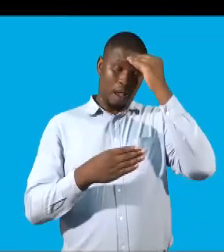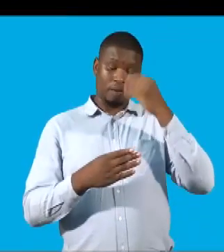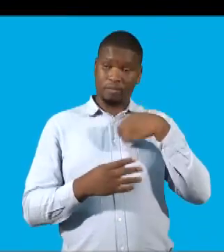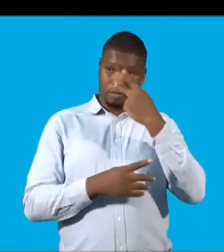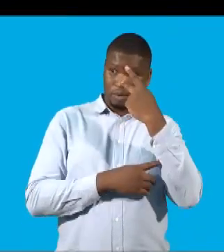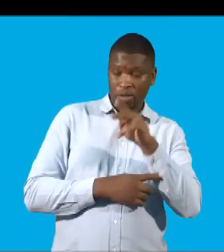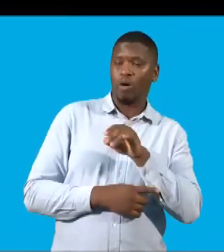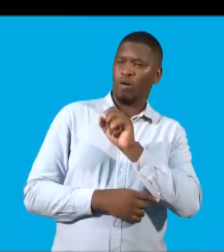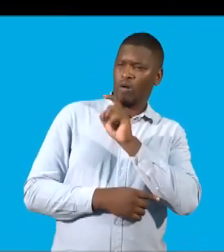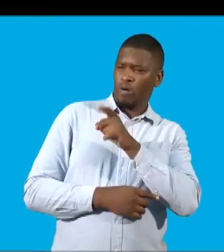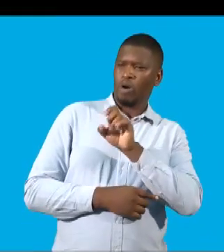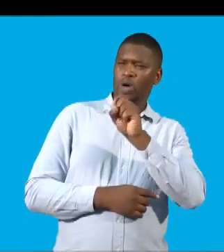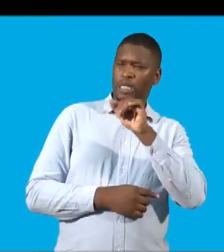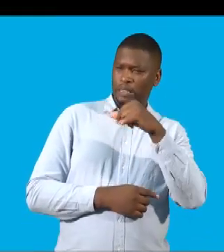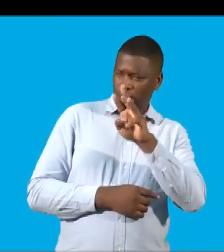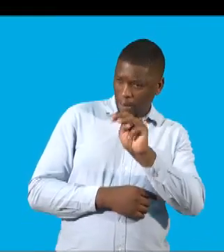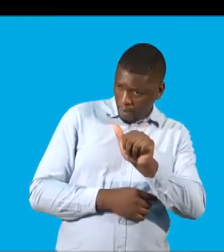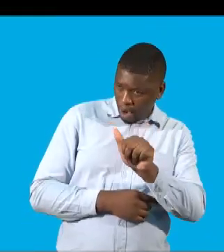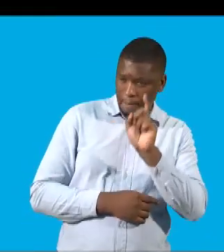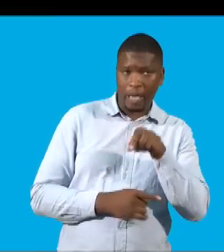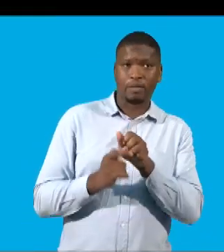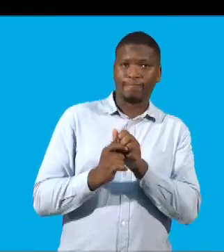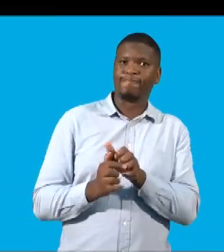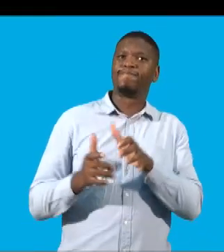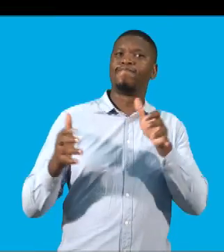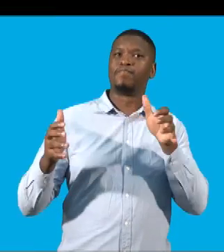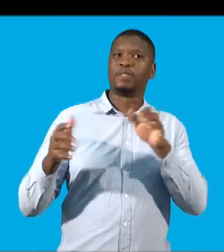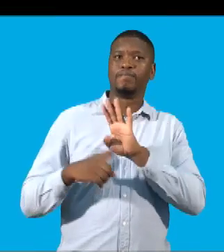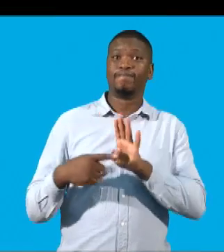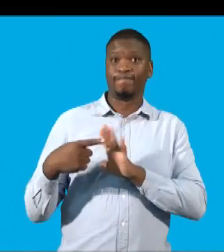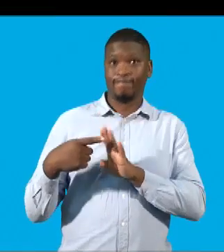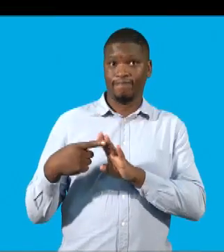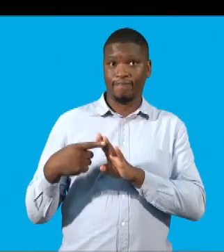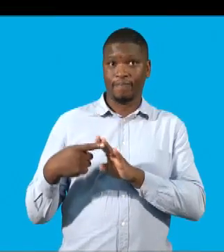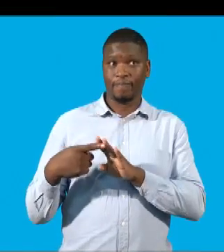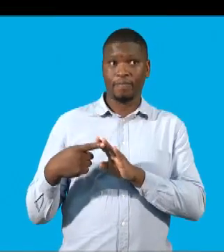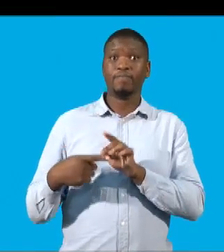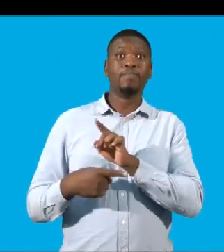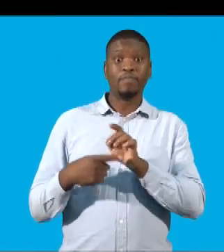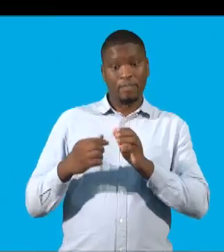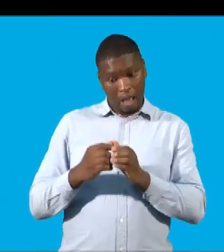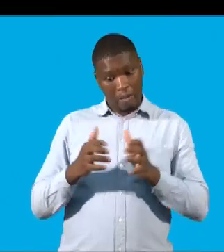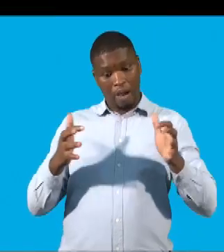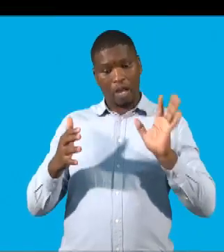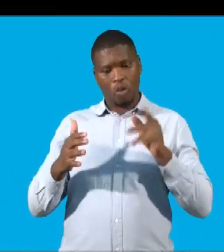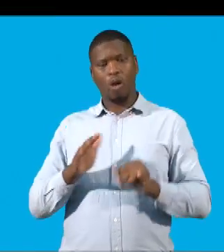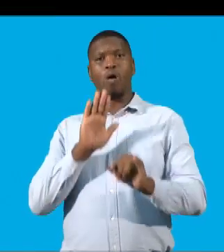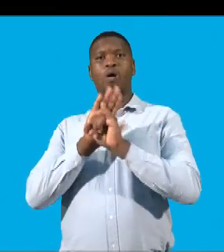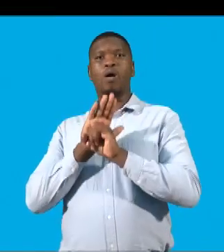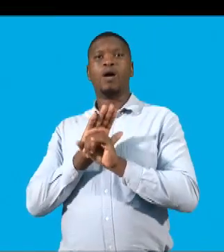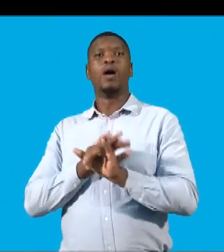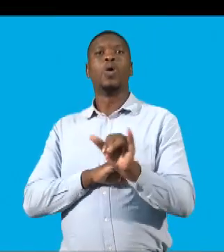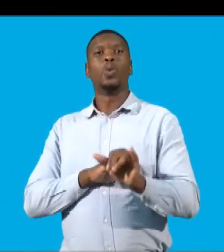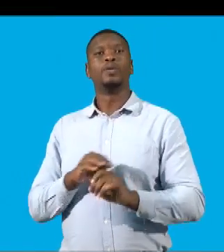with a sigma notation is to expand. That is the first thing you need to do. The expanded series will inform whether it is